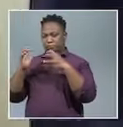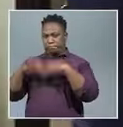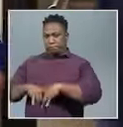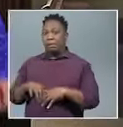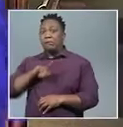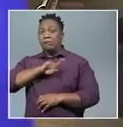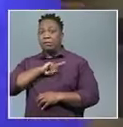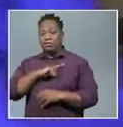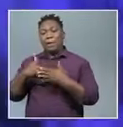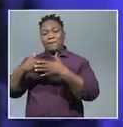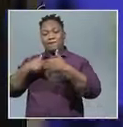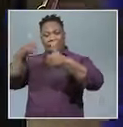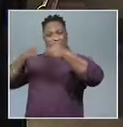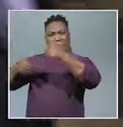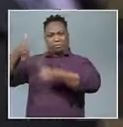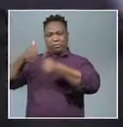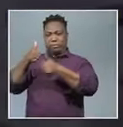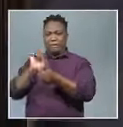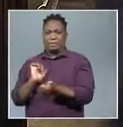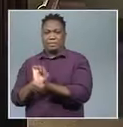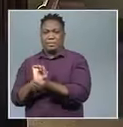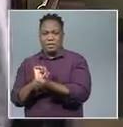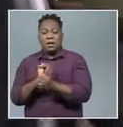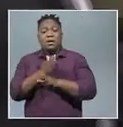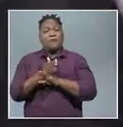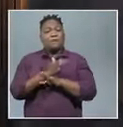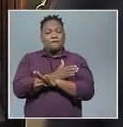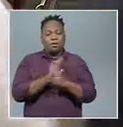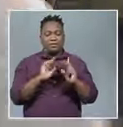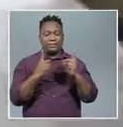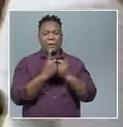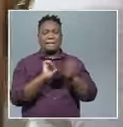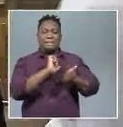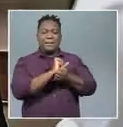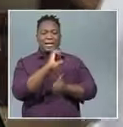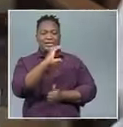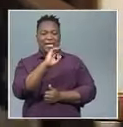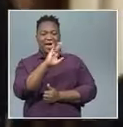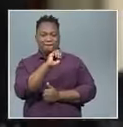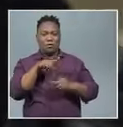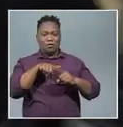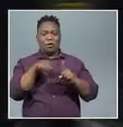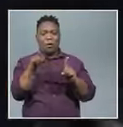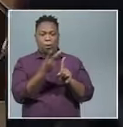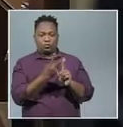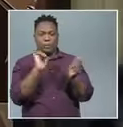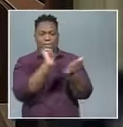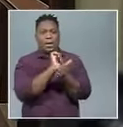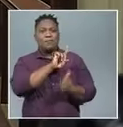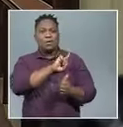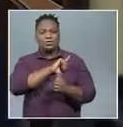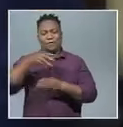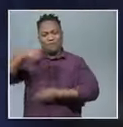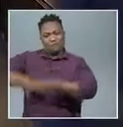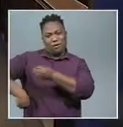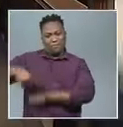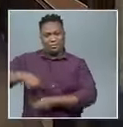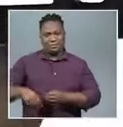fall. Former executives and the former correctional services CFO arrested for fraud and